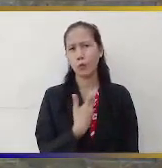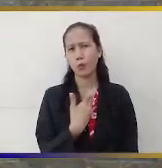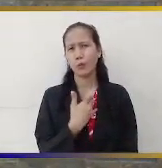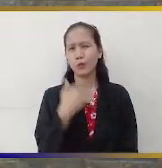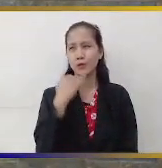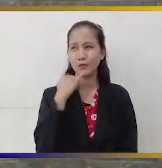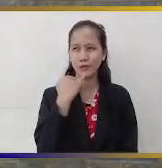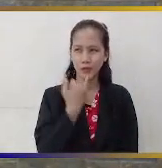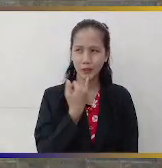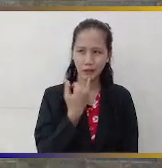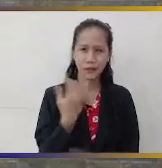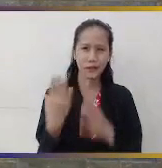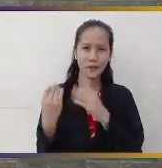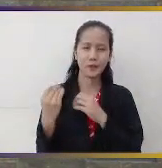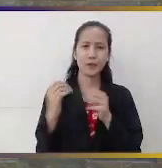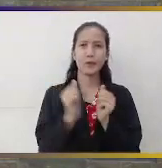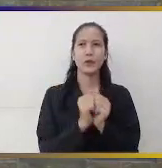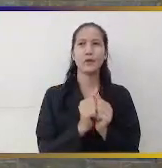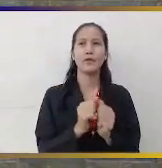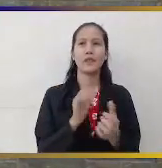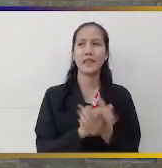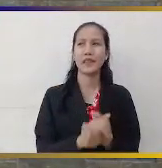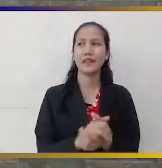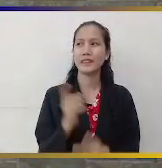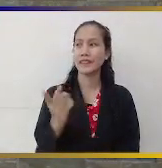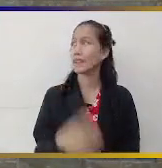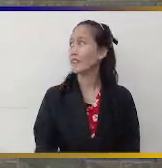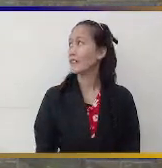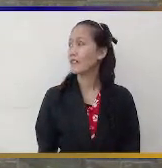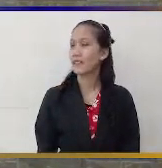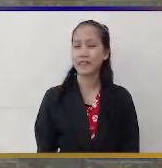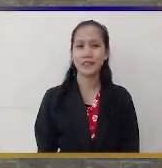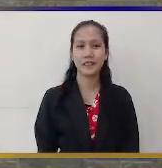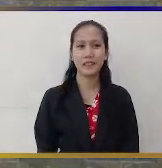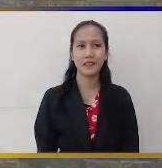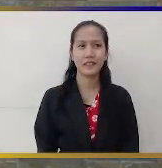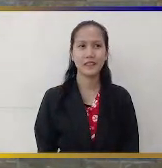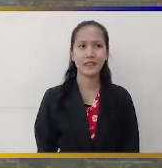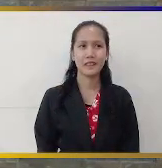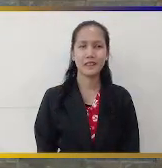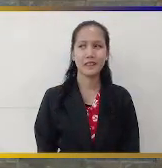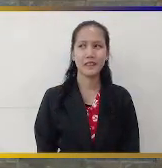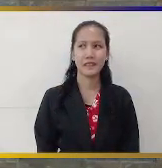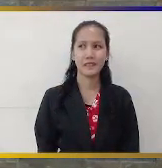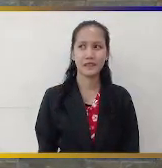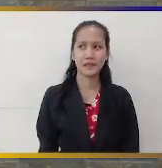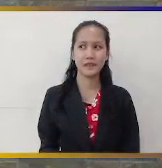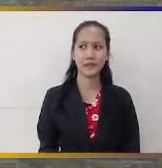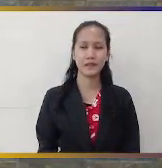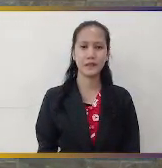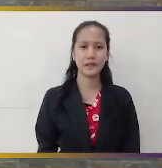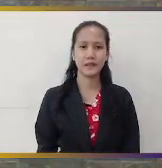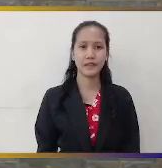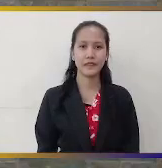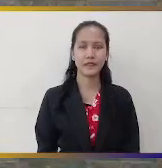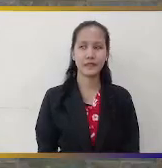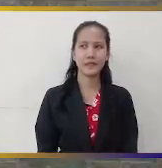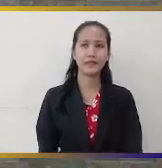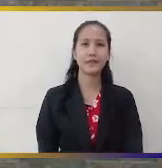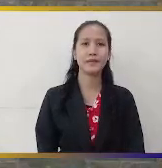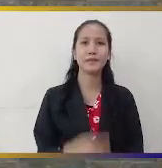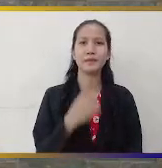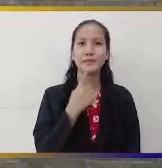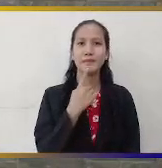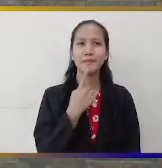you, I would have been up there checking out the honey and the honeymoon. Amen. And to kick Pastor Gil Lorraine out of his, and I would have taken